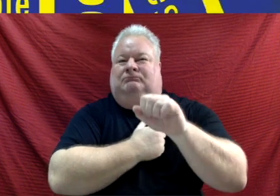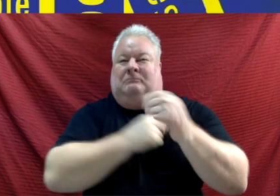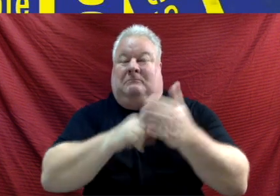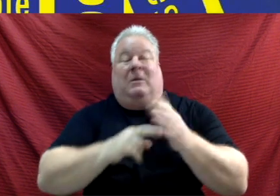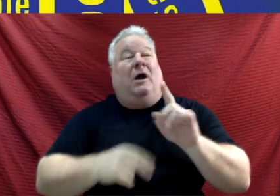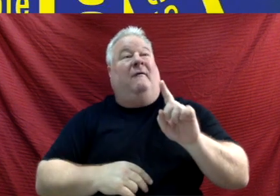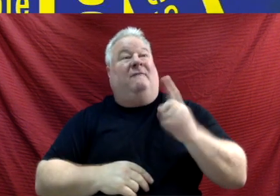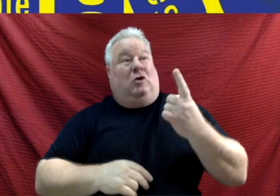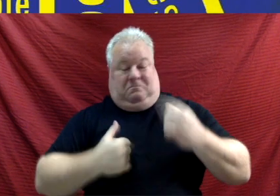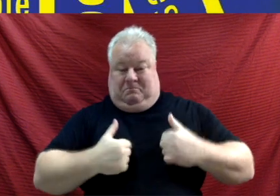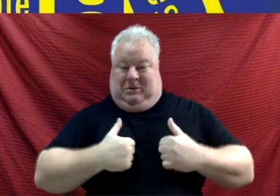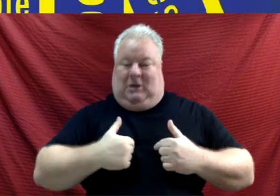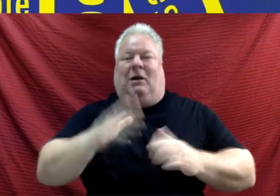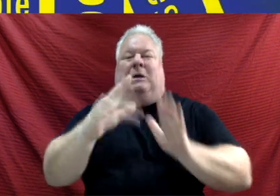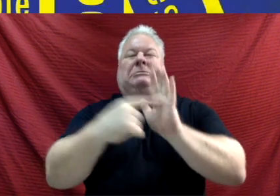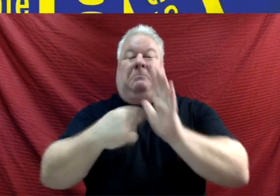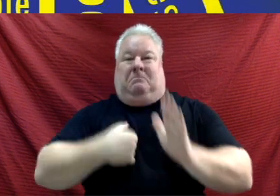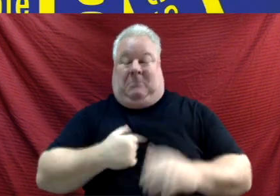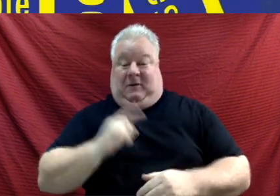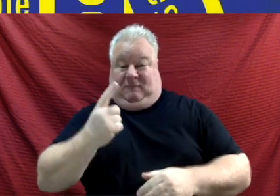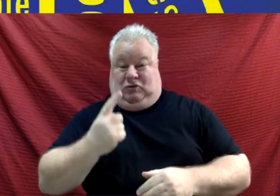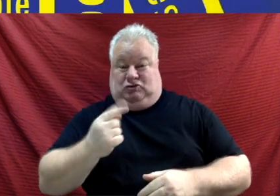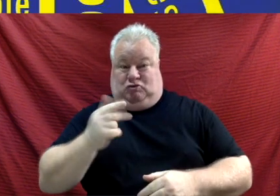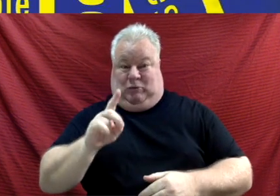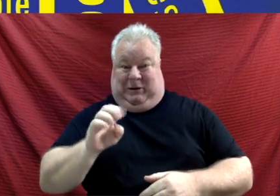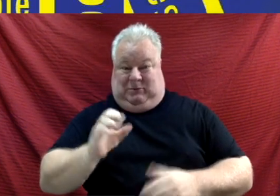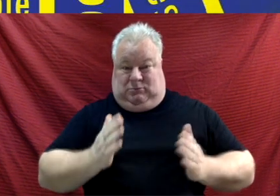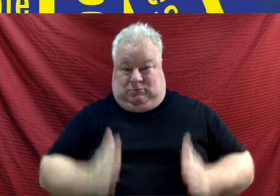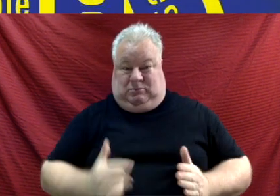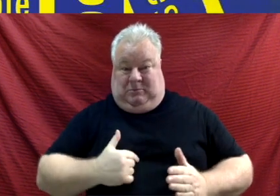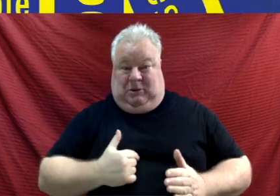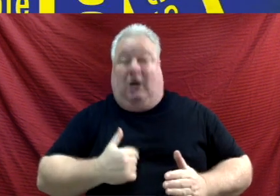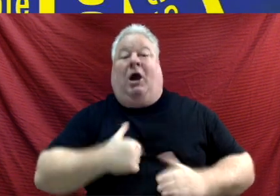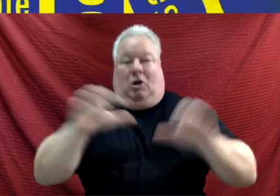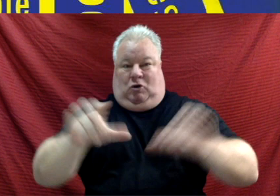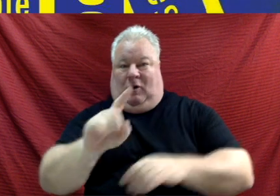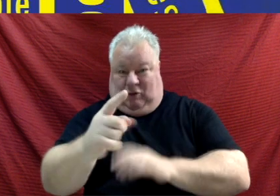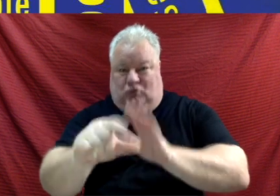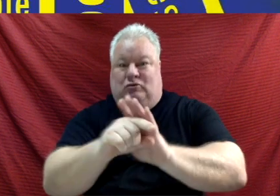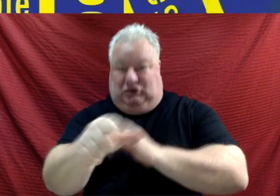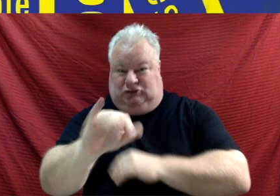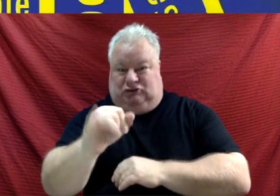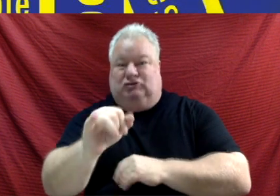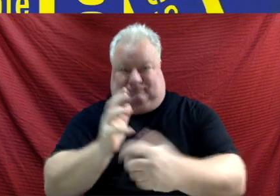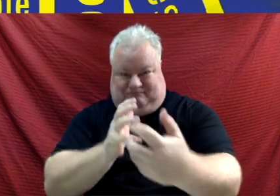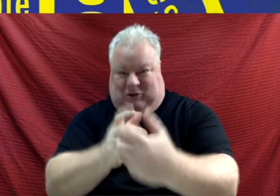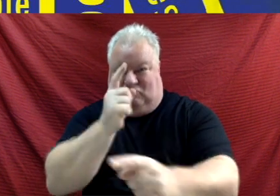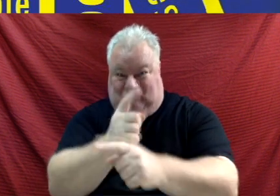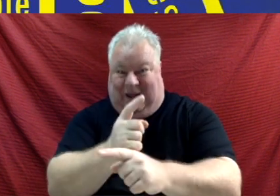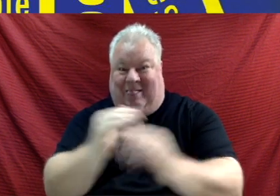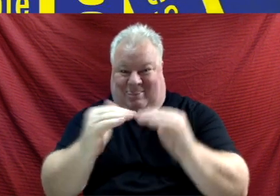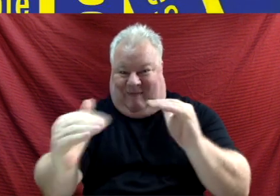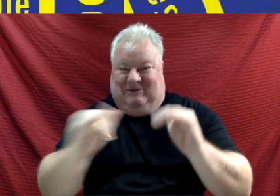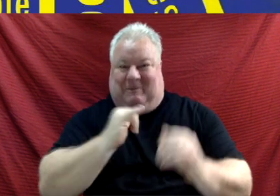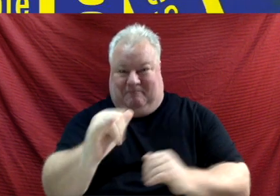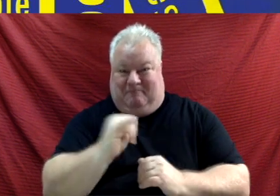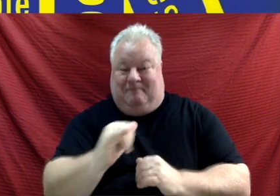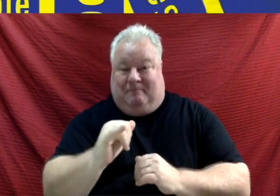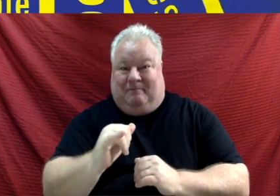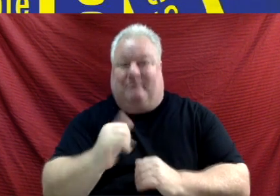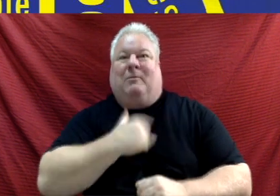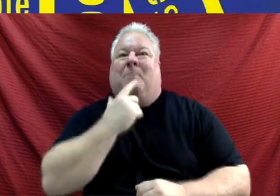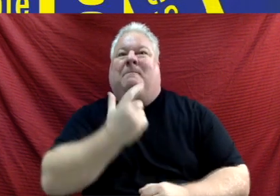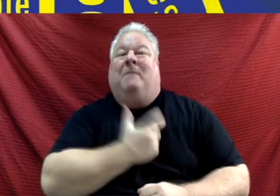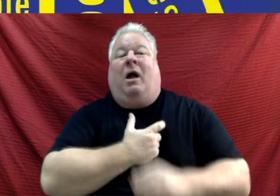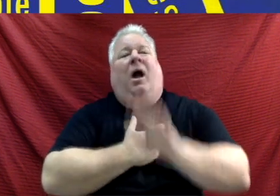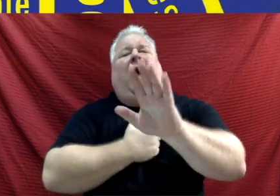Flair. So if you're a first grader and you're doing first grade Gigi, you'll get a button. But if you